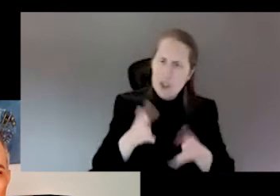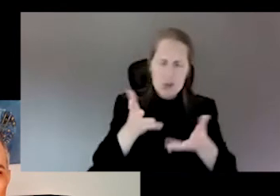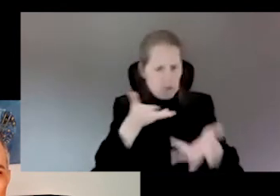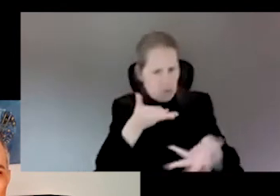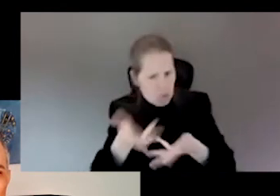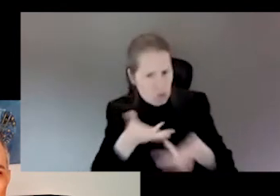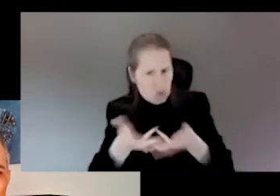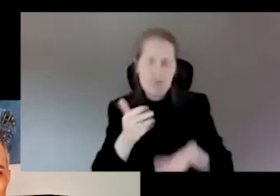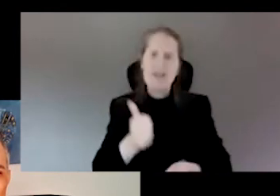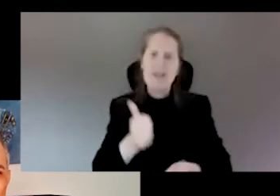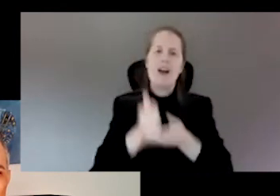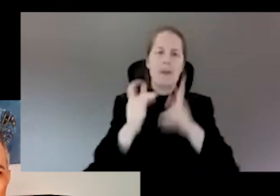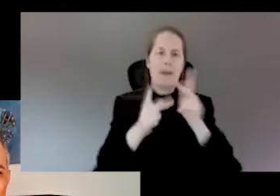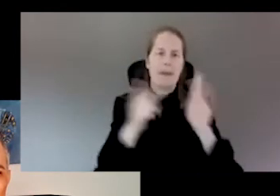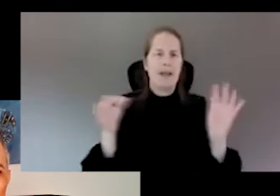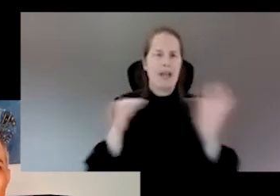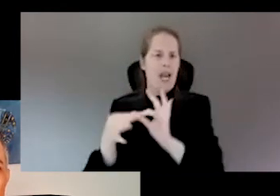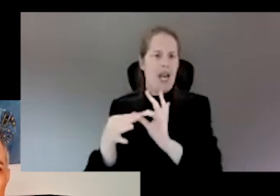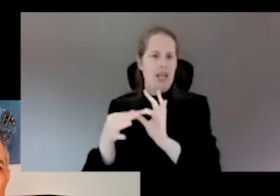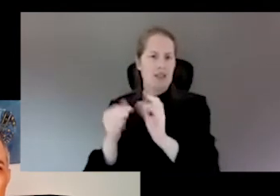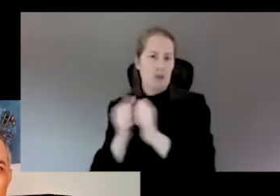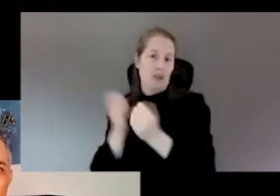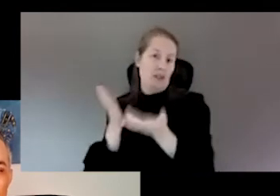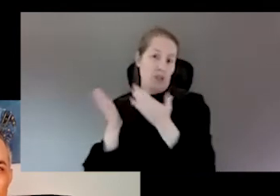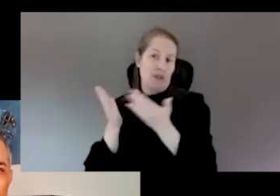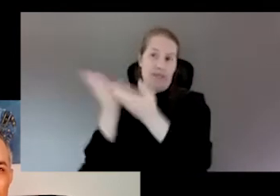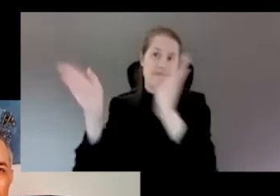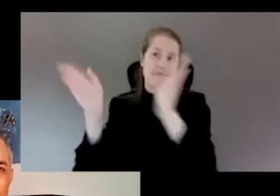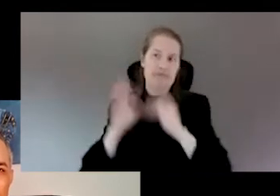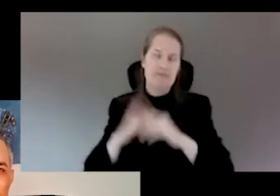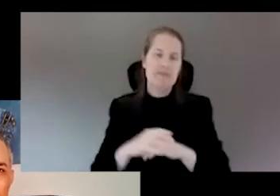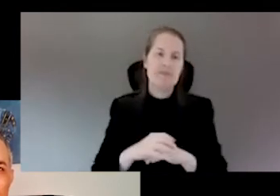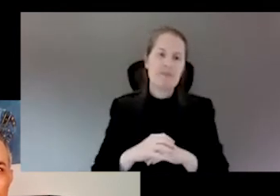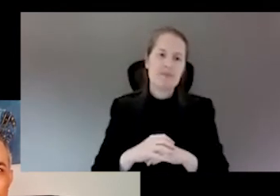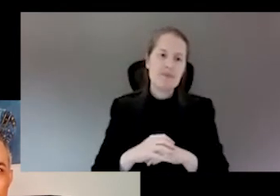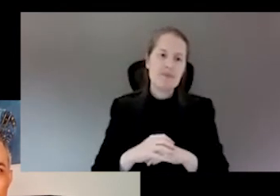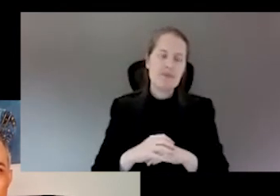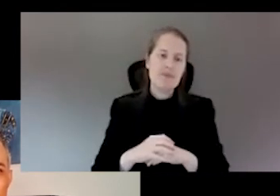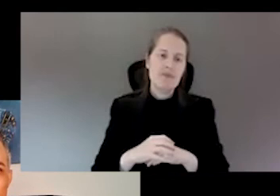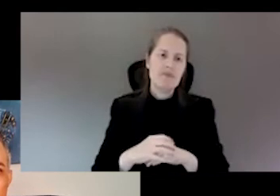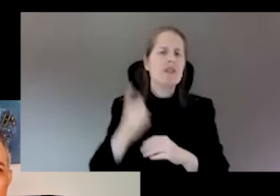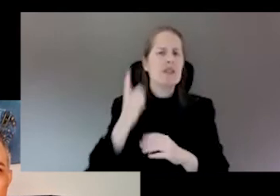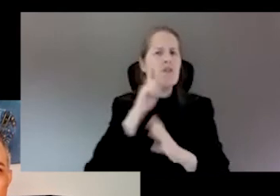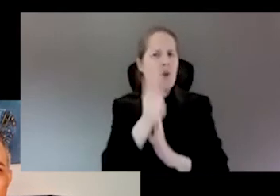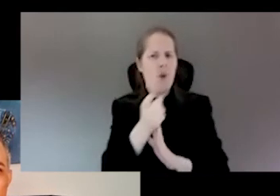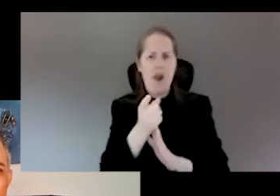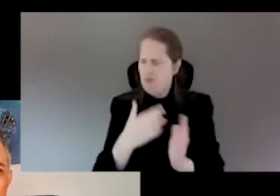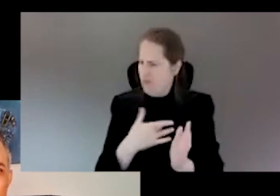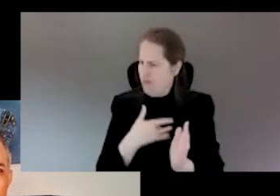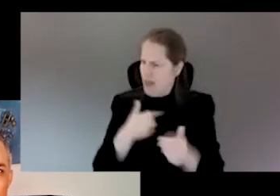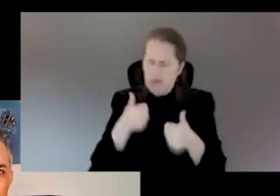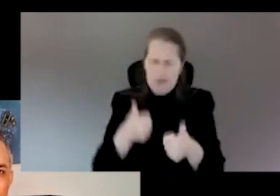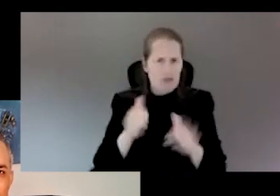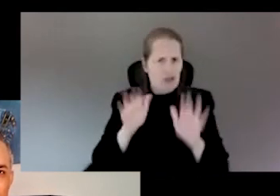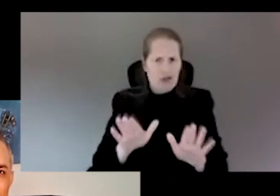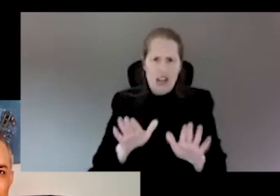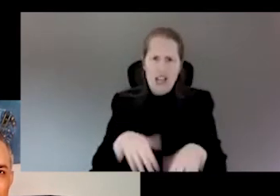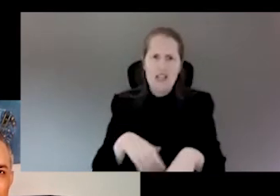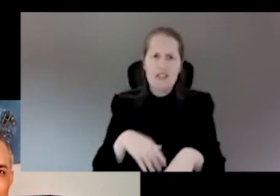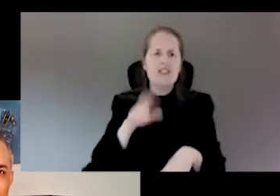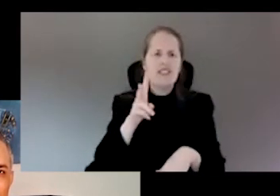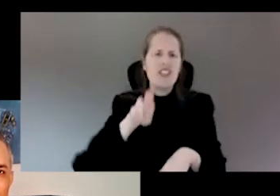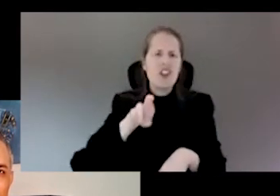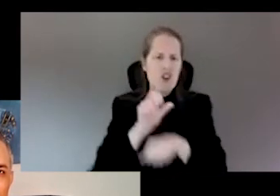people connect to services. And for a while that I felt great about that. I was doing vocational